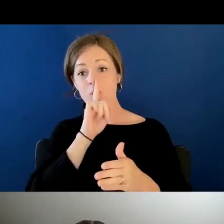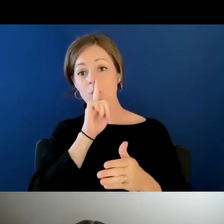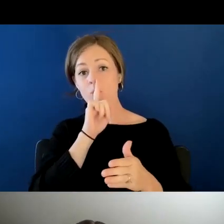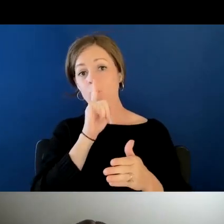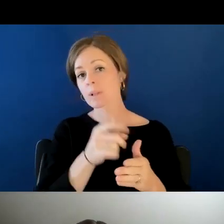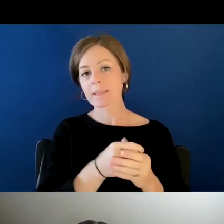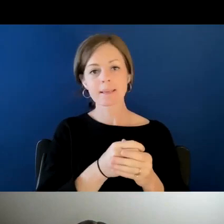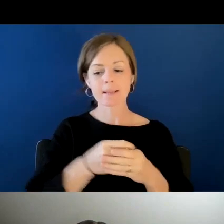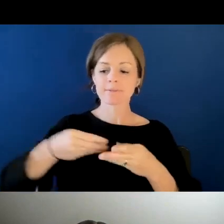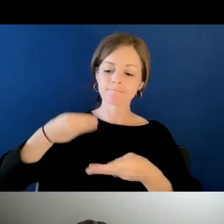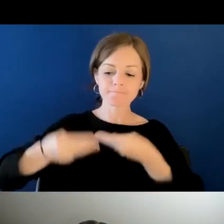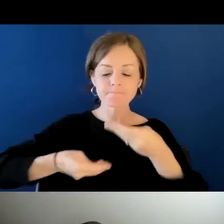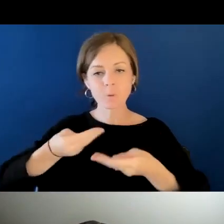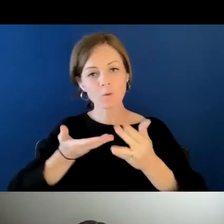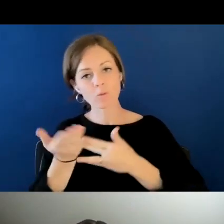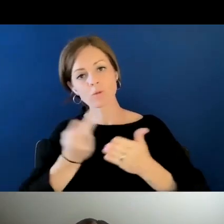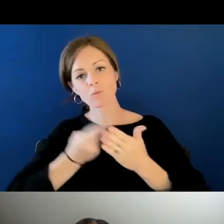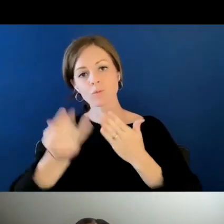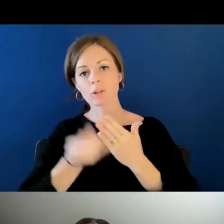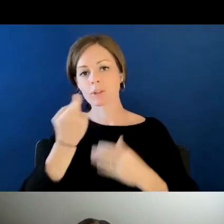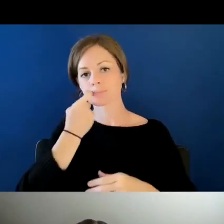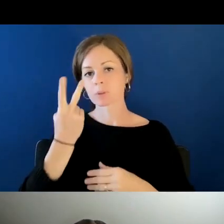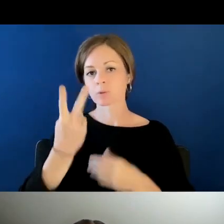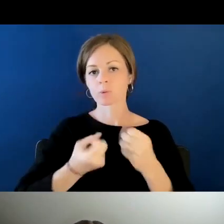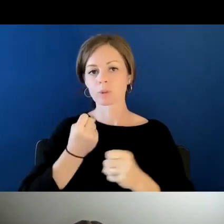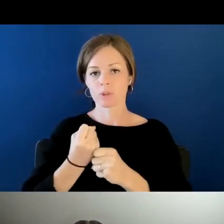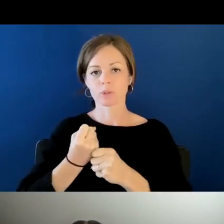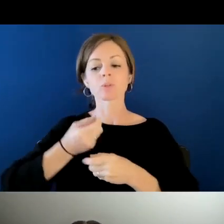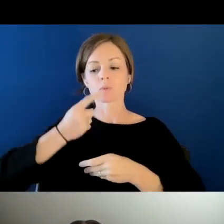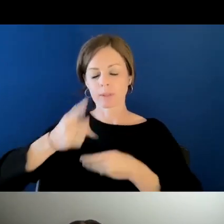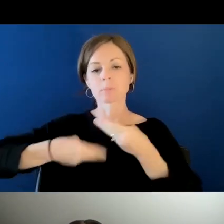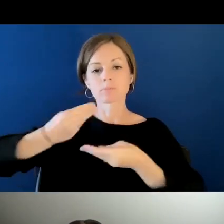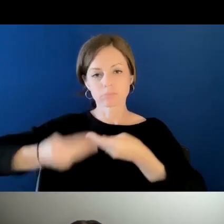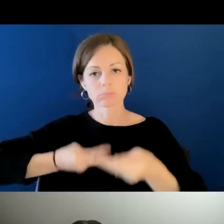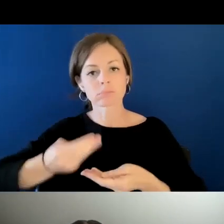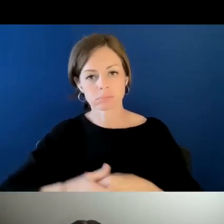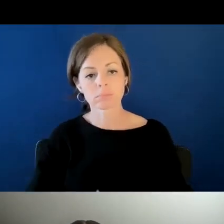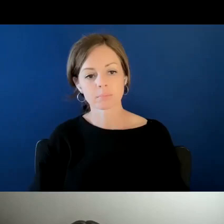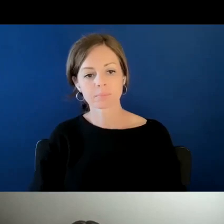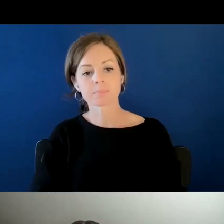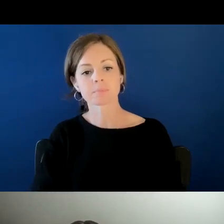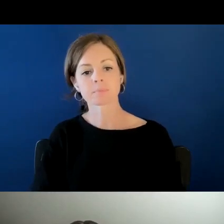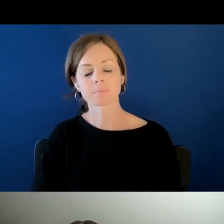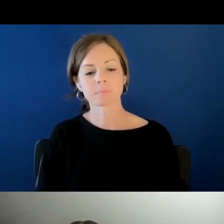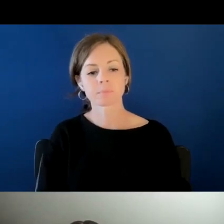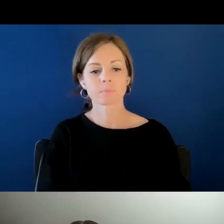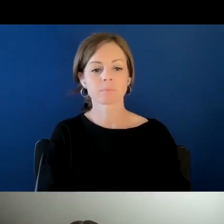moved through the project throughout the last 2 years we've been working on it. Next slide, please.